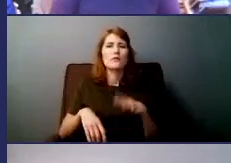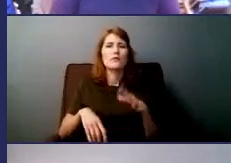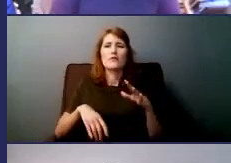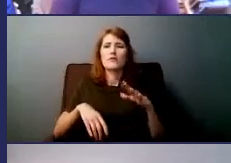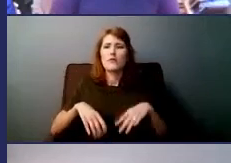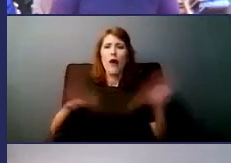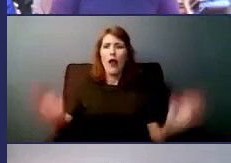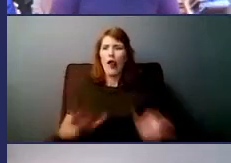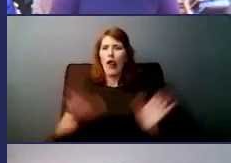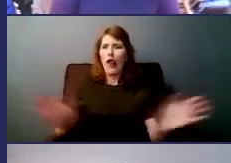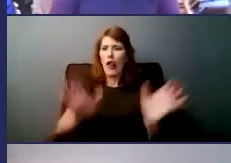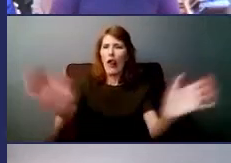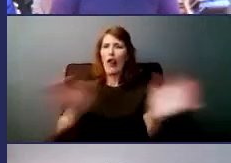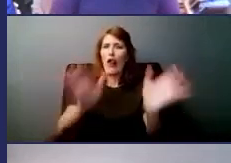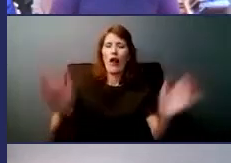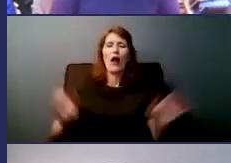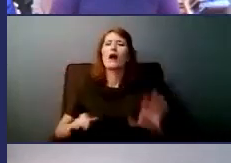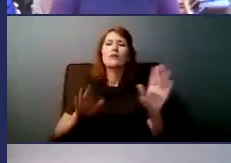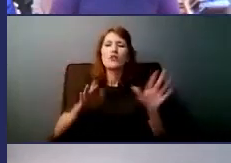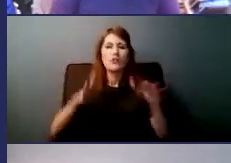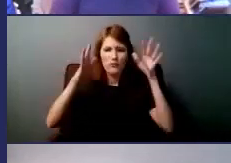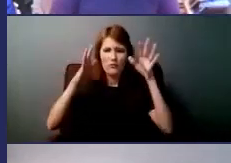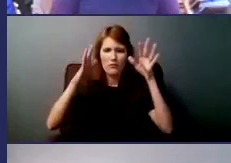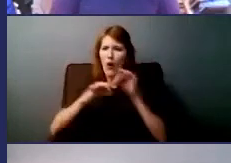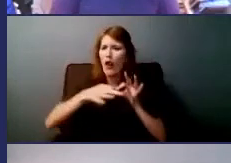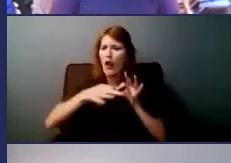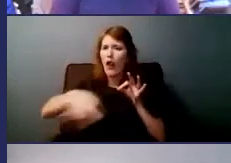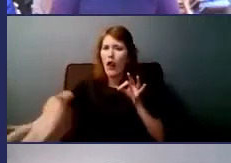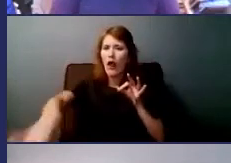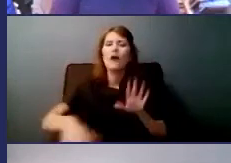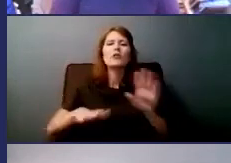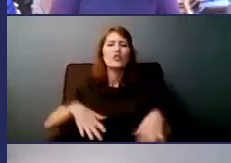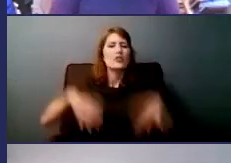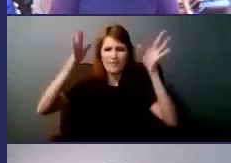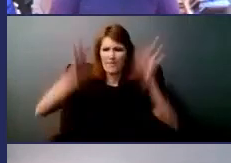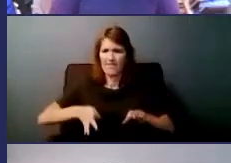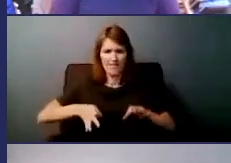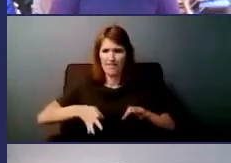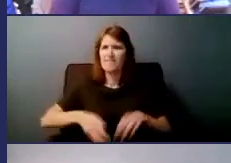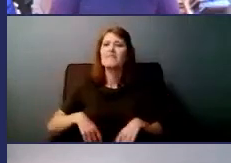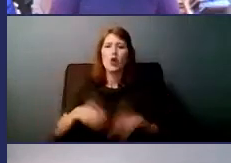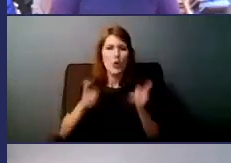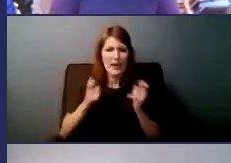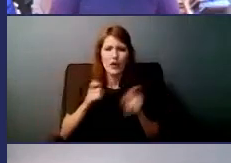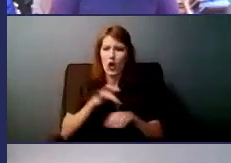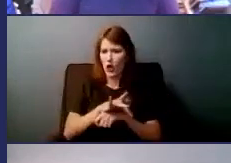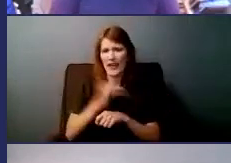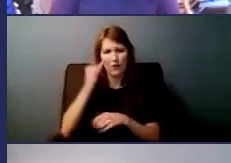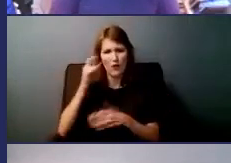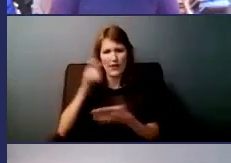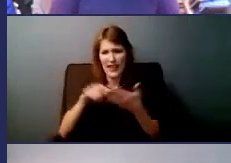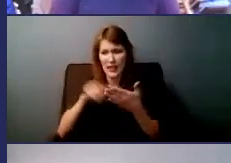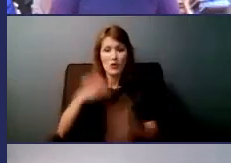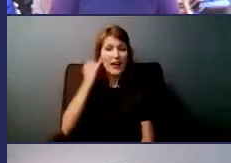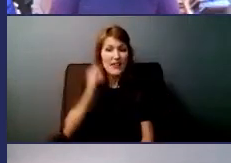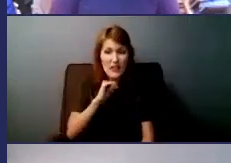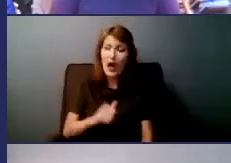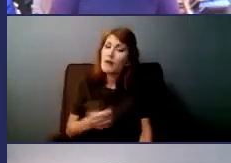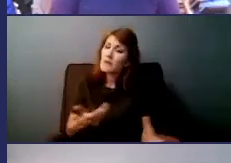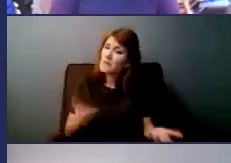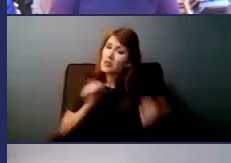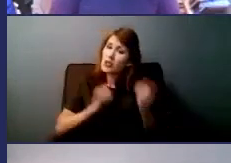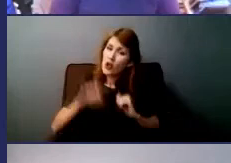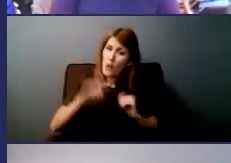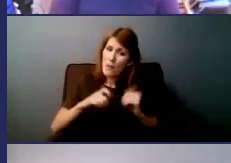pander, call it. If you need to cancel it, call it quick, call it early. And if not, then the show must go on.